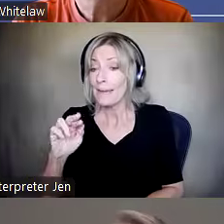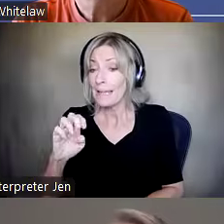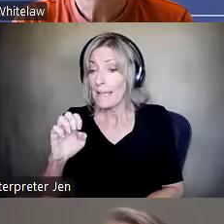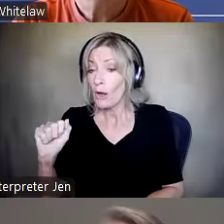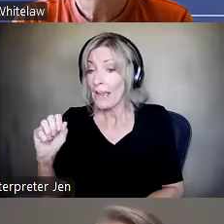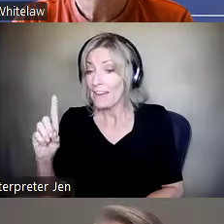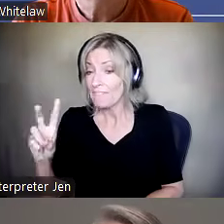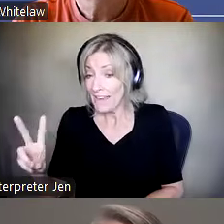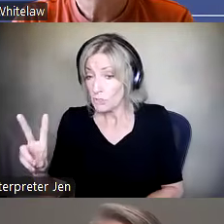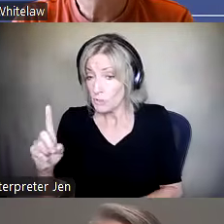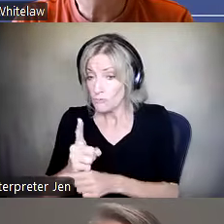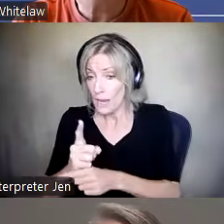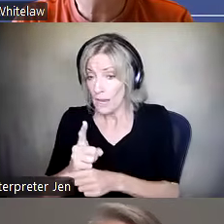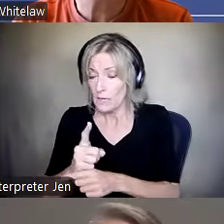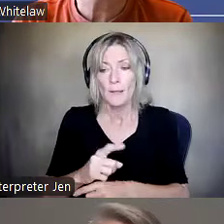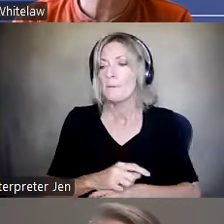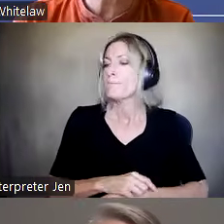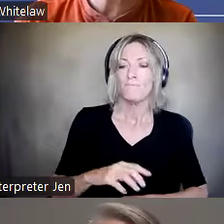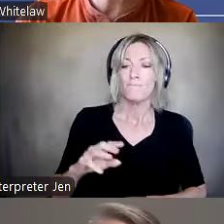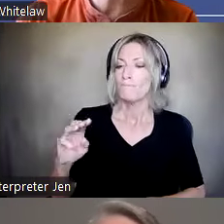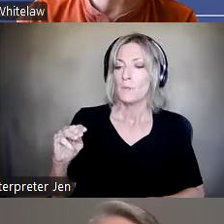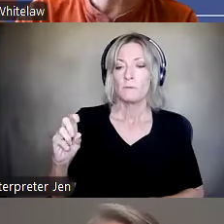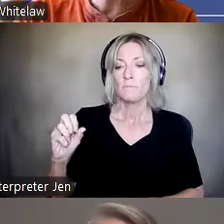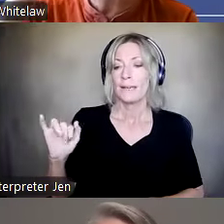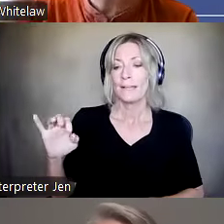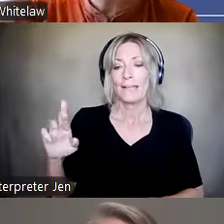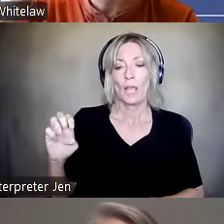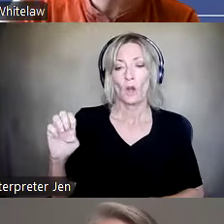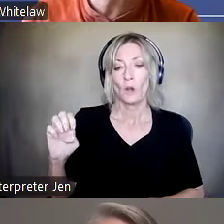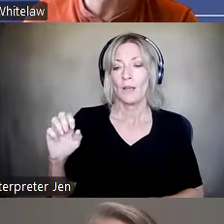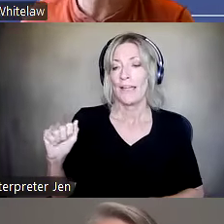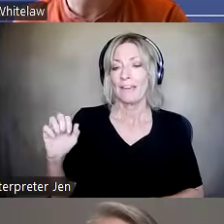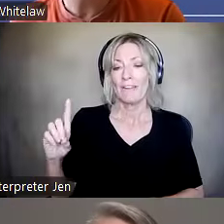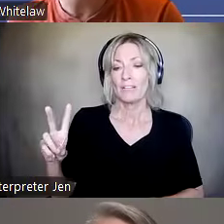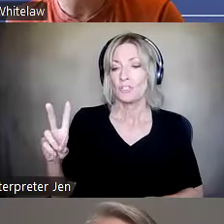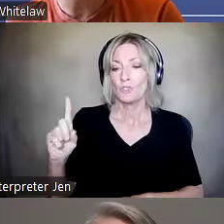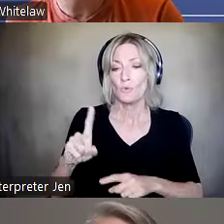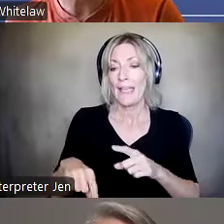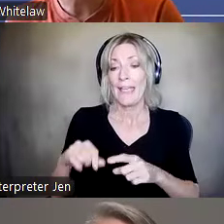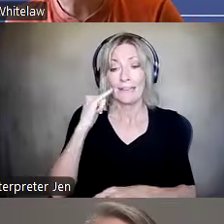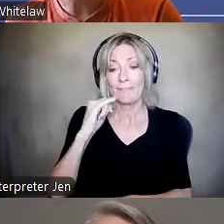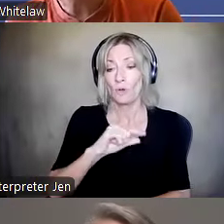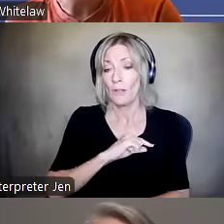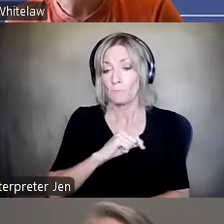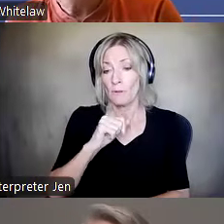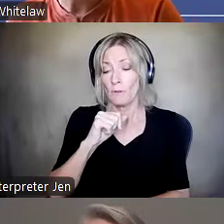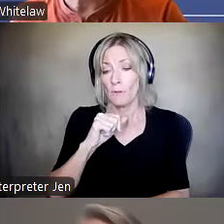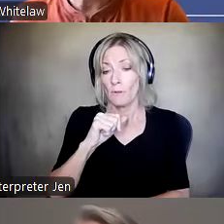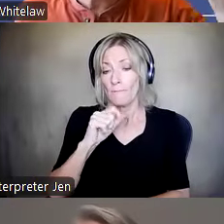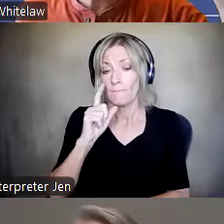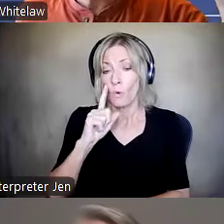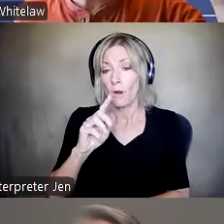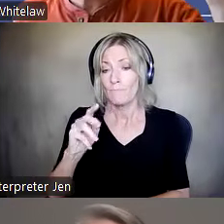correct? No, Medicare Advantage is just a form. You can only get Medicare Advantage if you're eligible for Medicare.